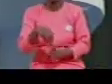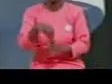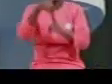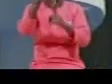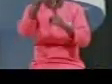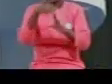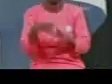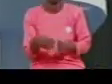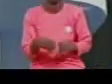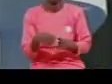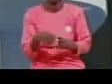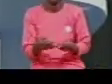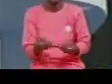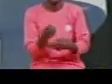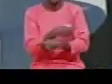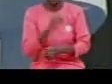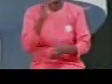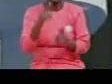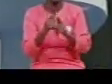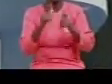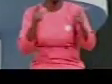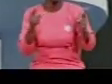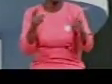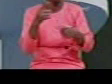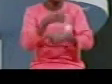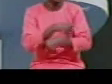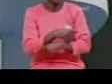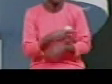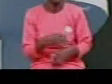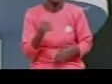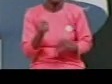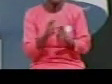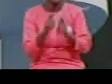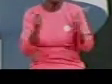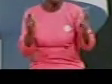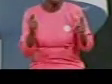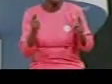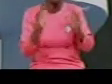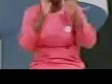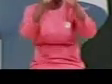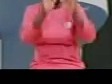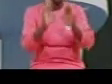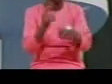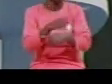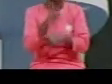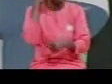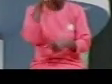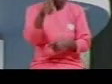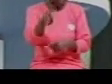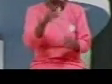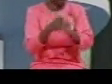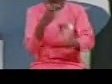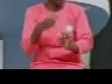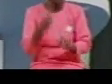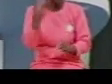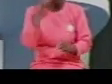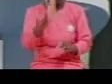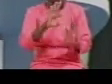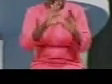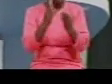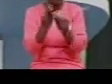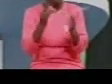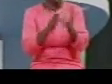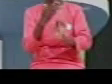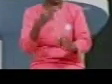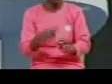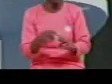is a great day. A great day for you. A great day for your family. A great